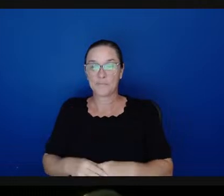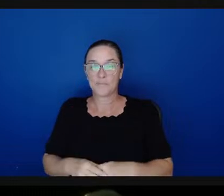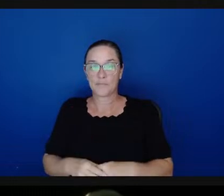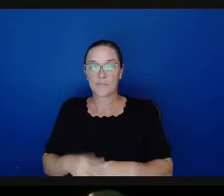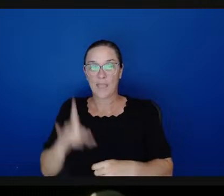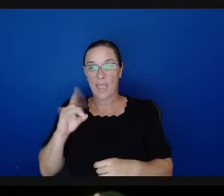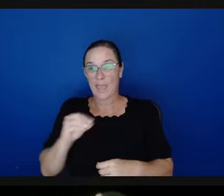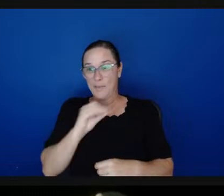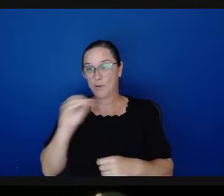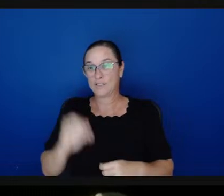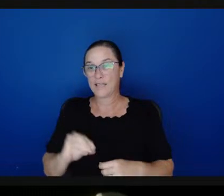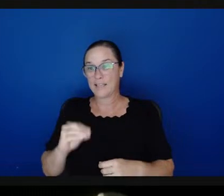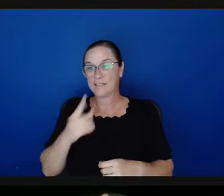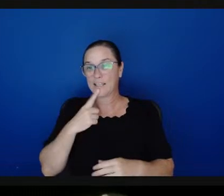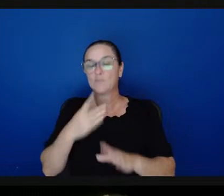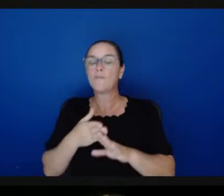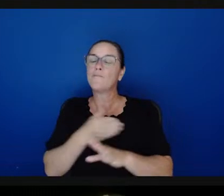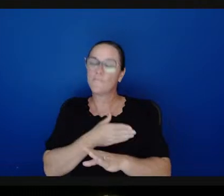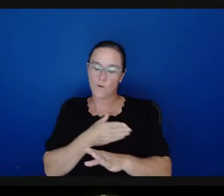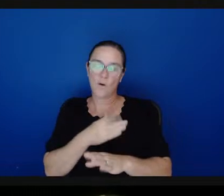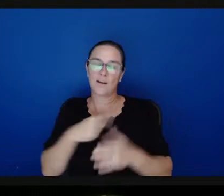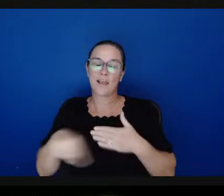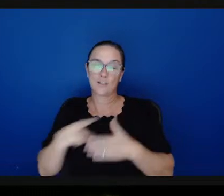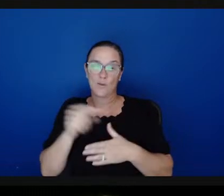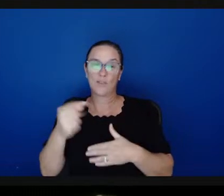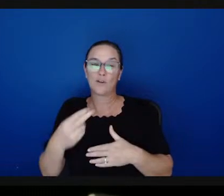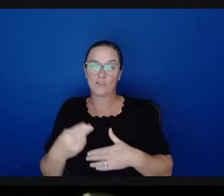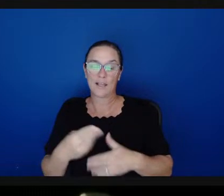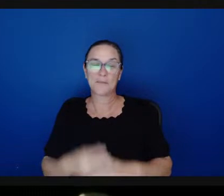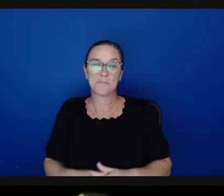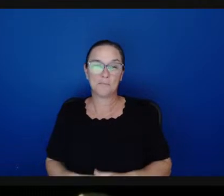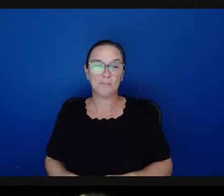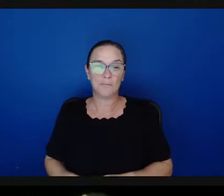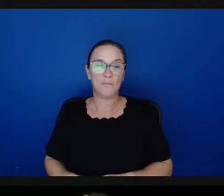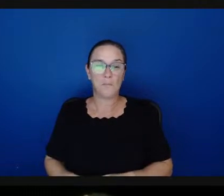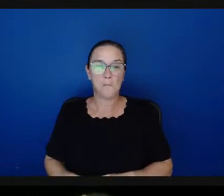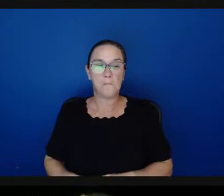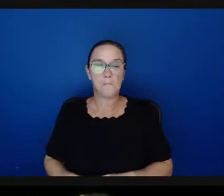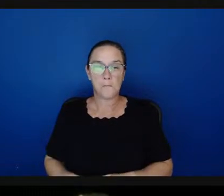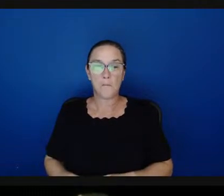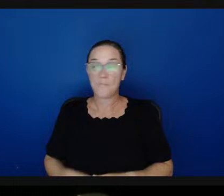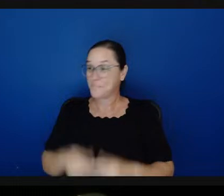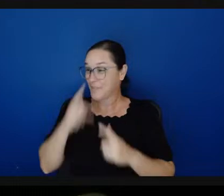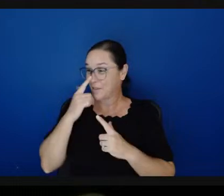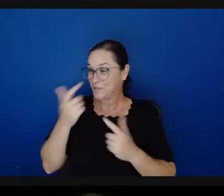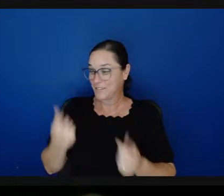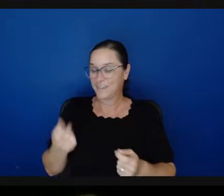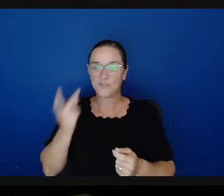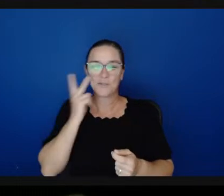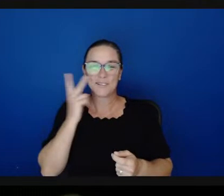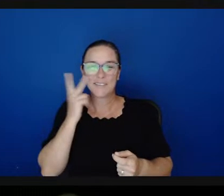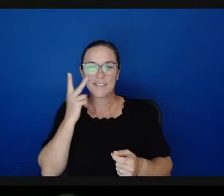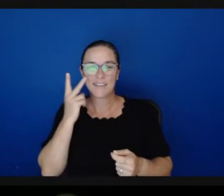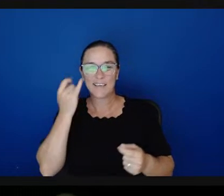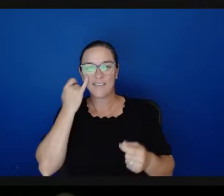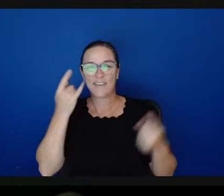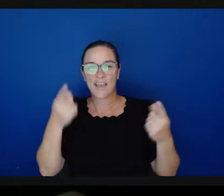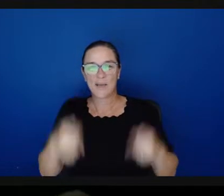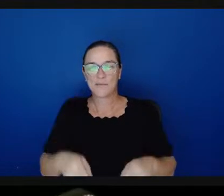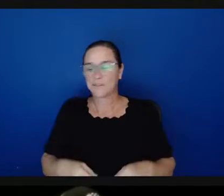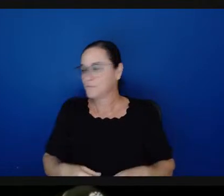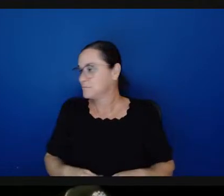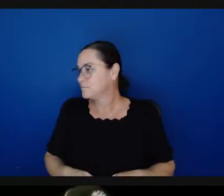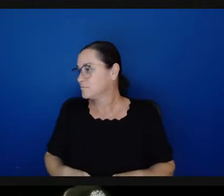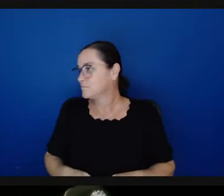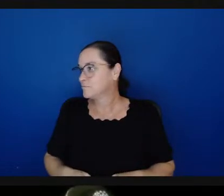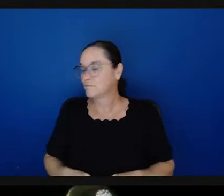be before next week, Thursday, when we go live. Oh, interesting. We'll see if that holds, right? Right.